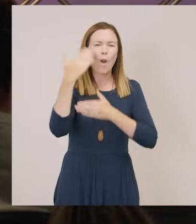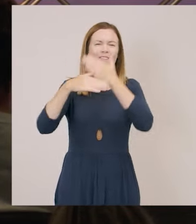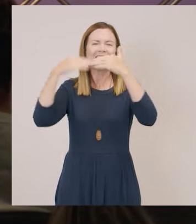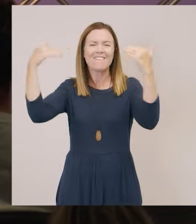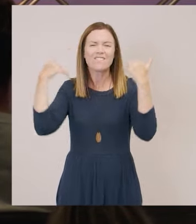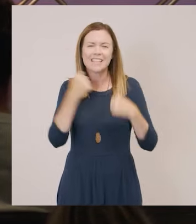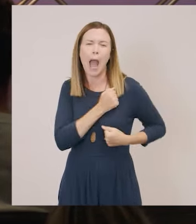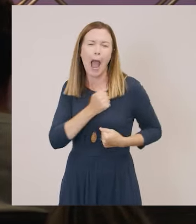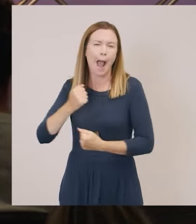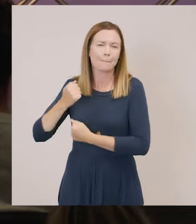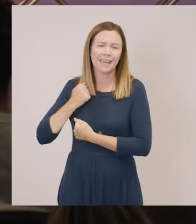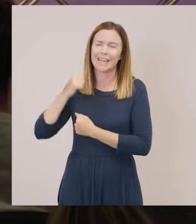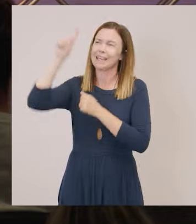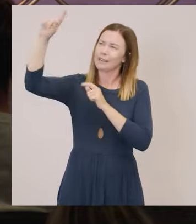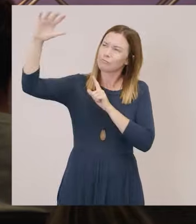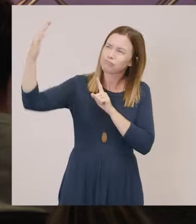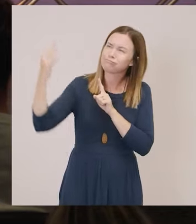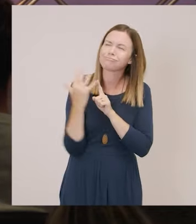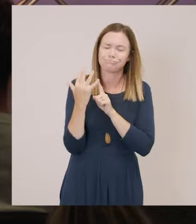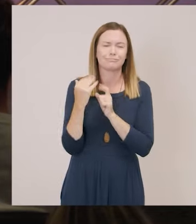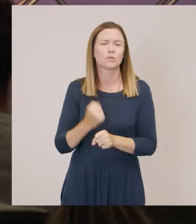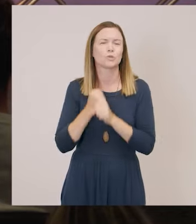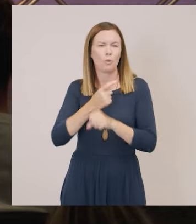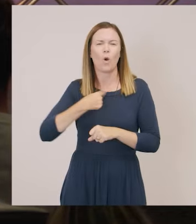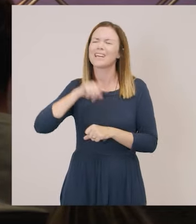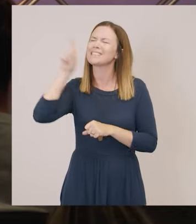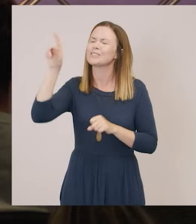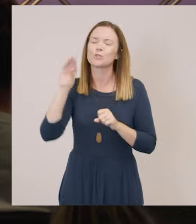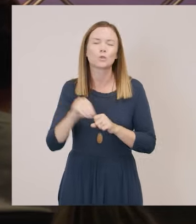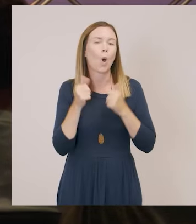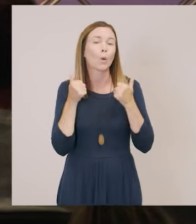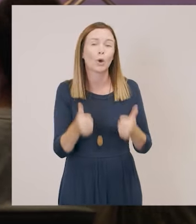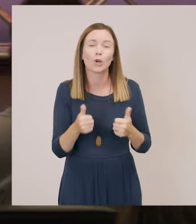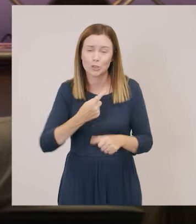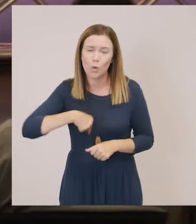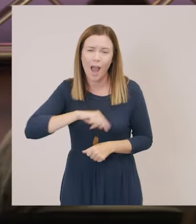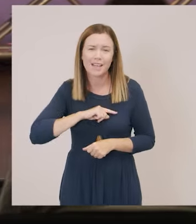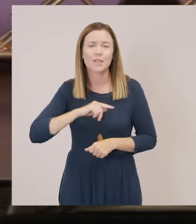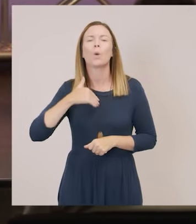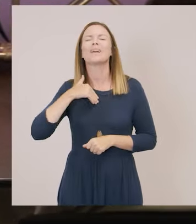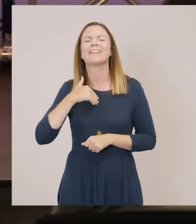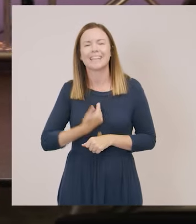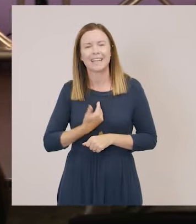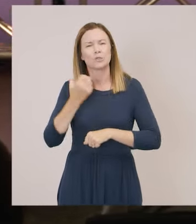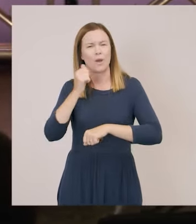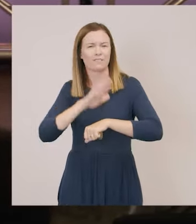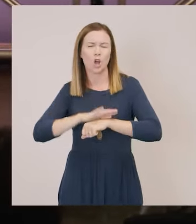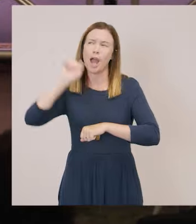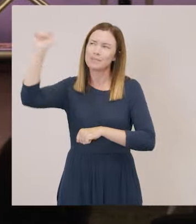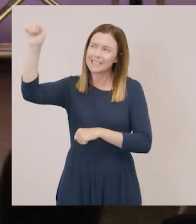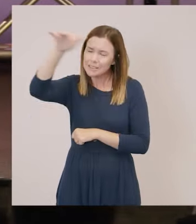side with you so that we can do something together. He is so good to us. We need to spend time in his presence just like we need to breathe.